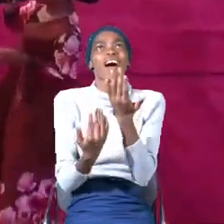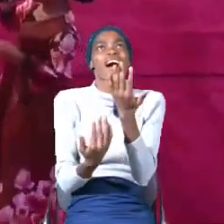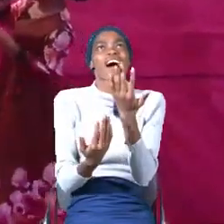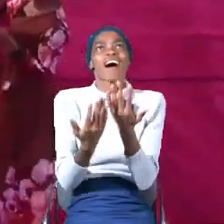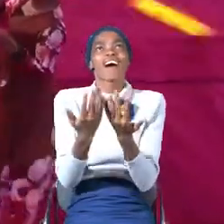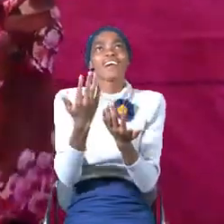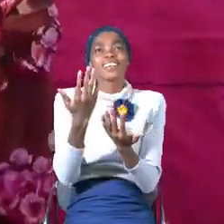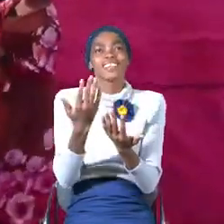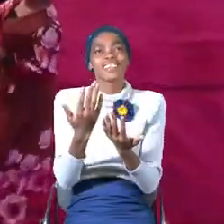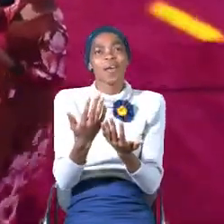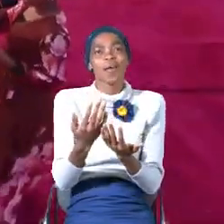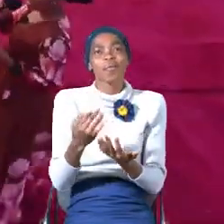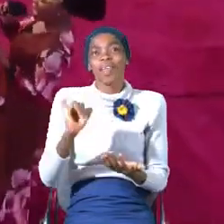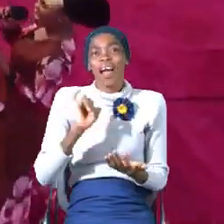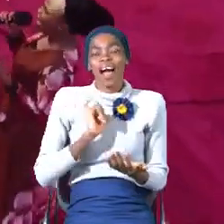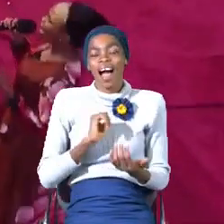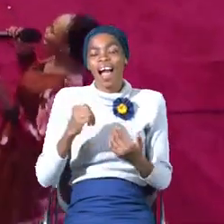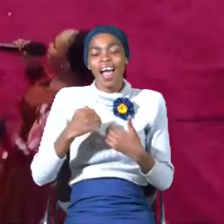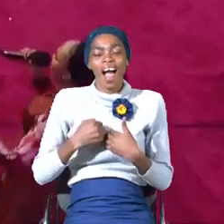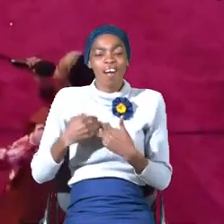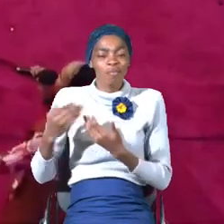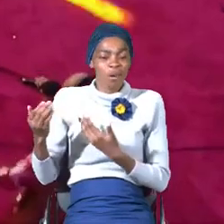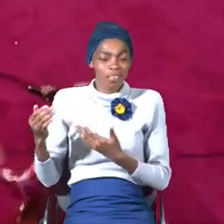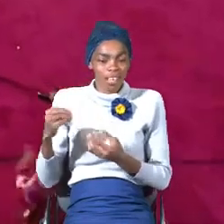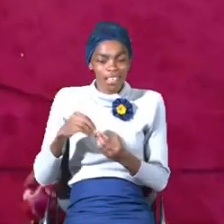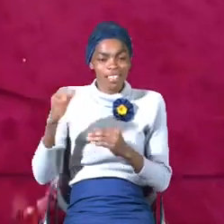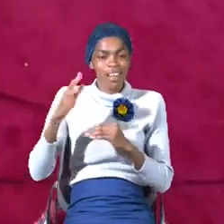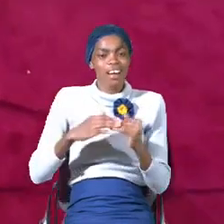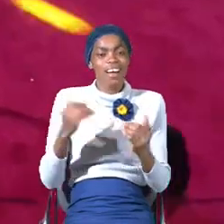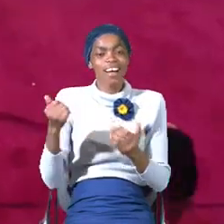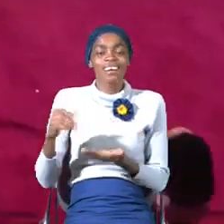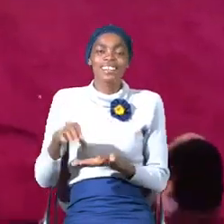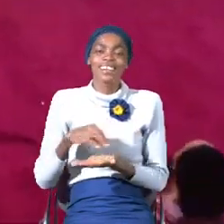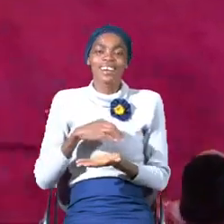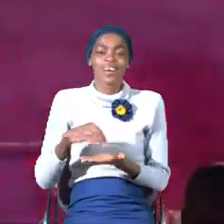I am the sacrifice. Would you drop your phones and worship? I have more than a song.